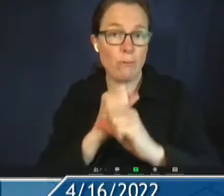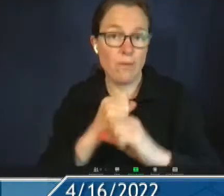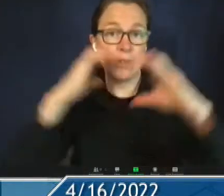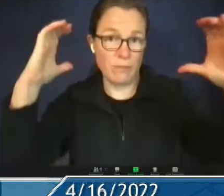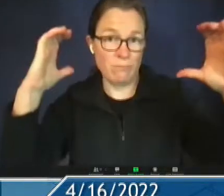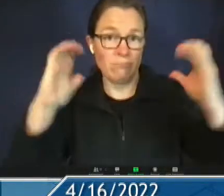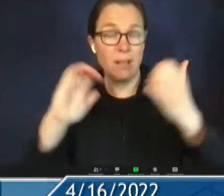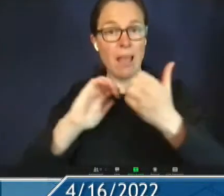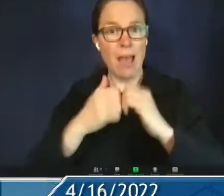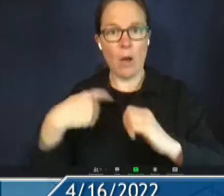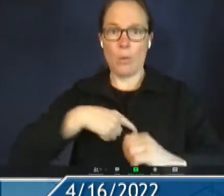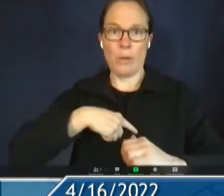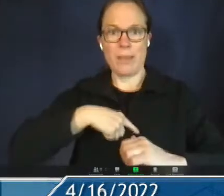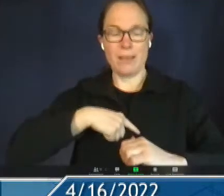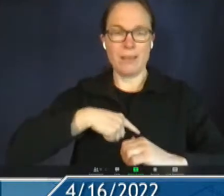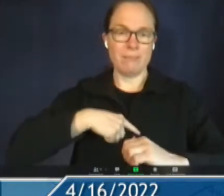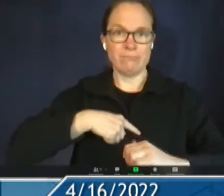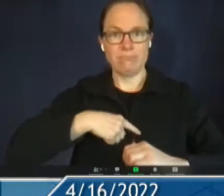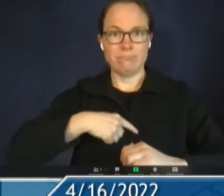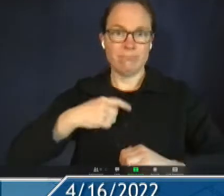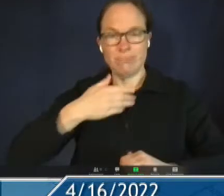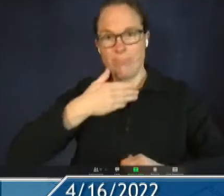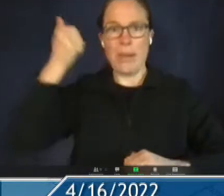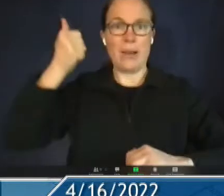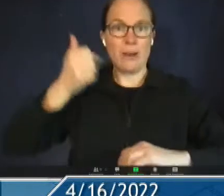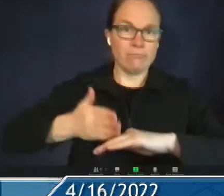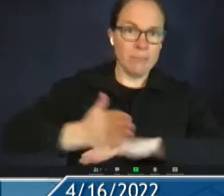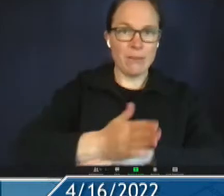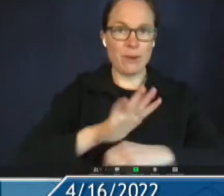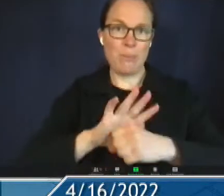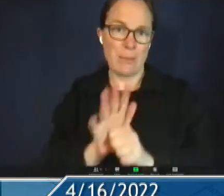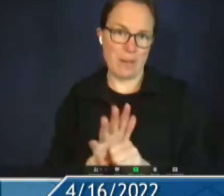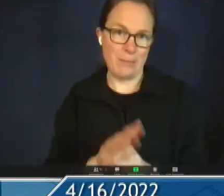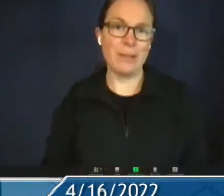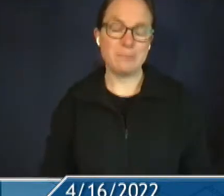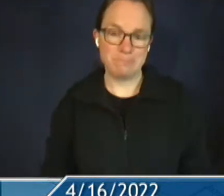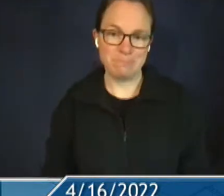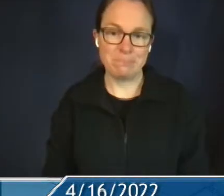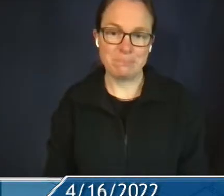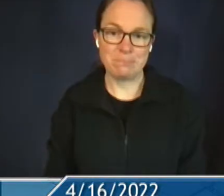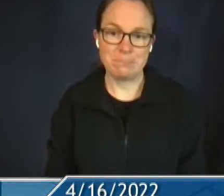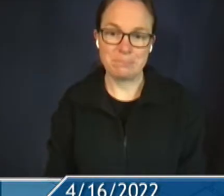come back from this pandemic. Thank you for being here.